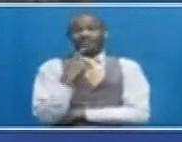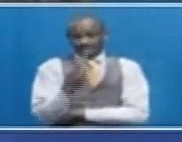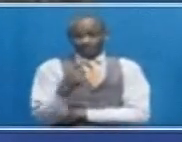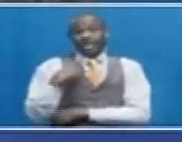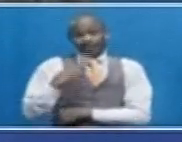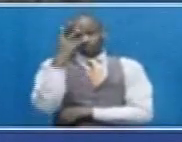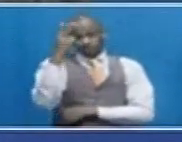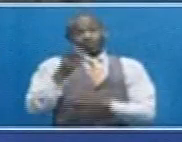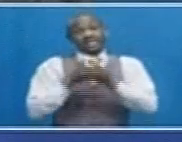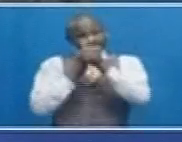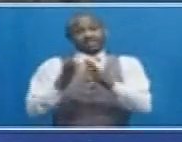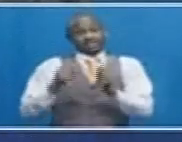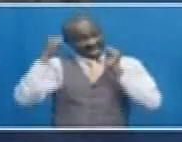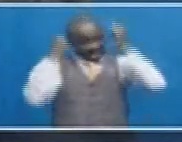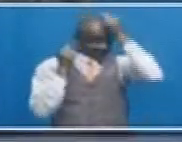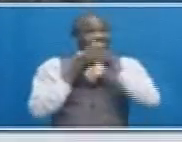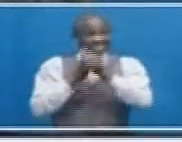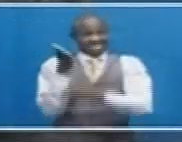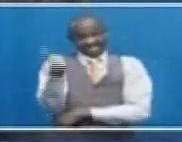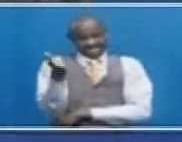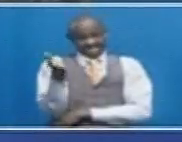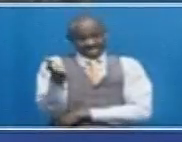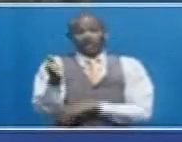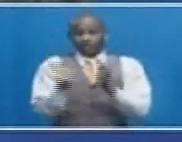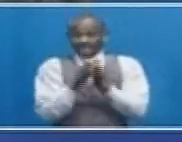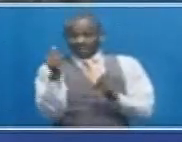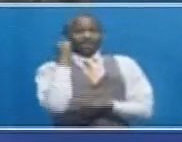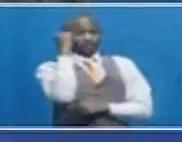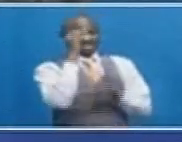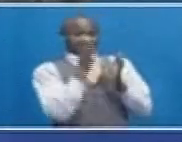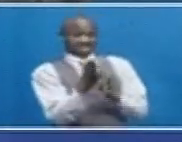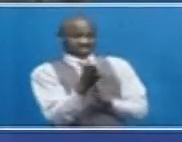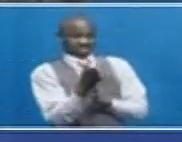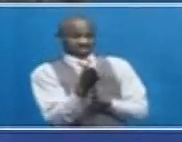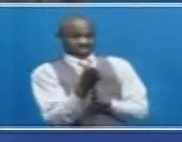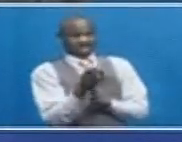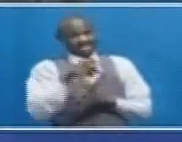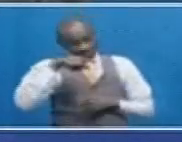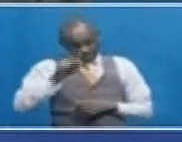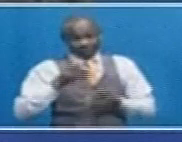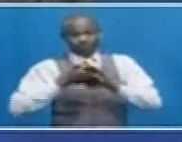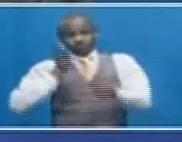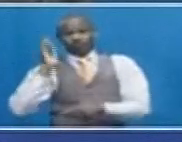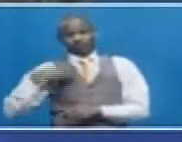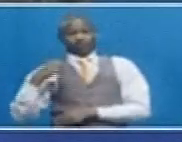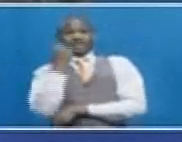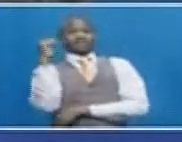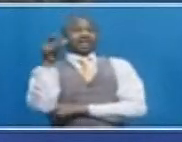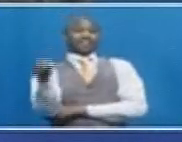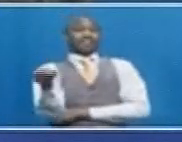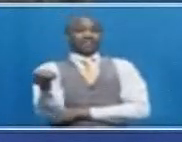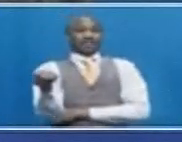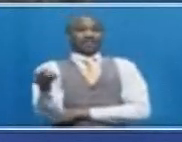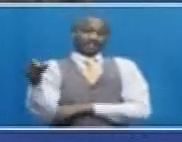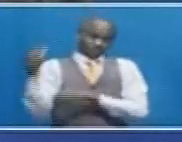two generals with some politicians who have defected from us to